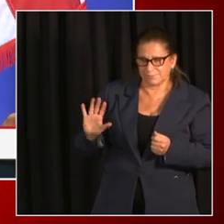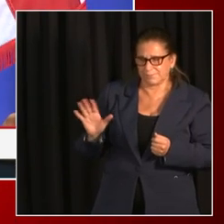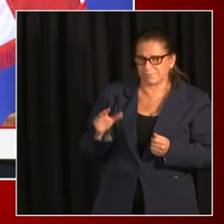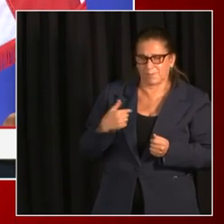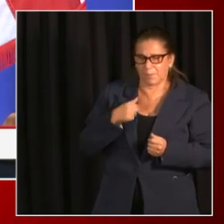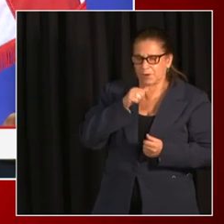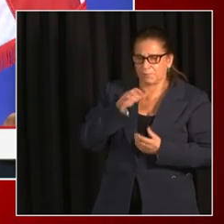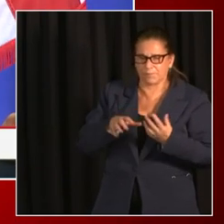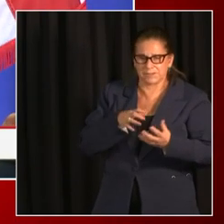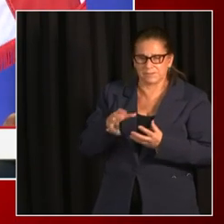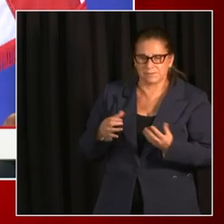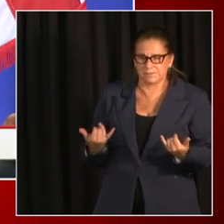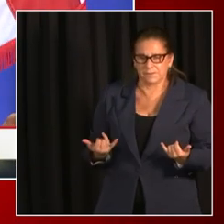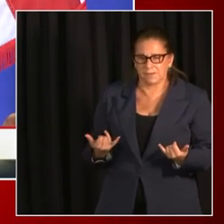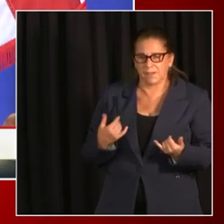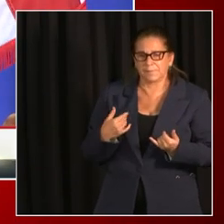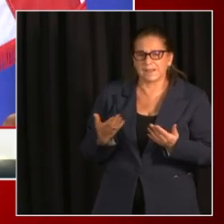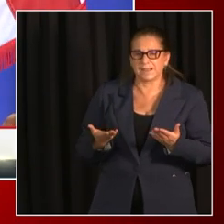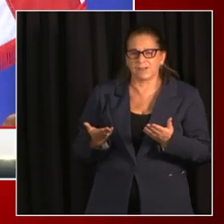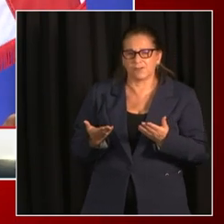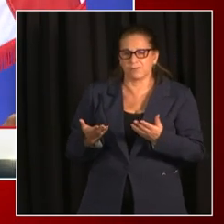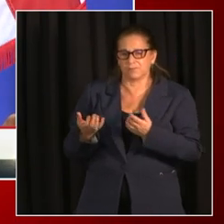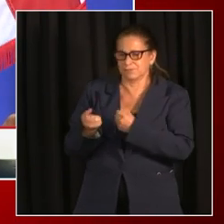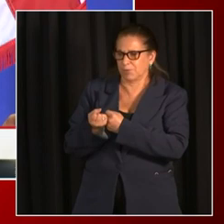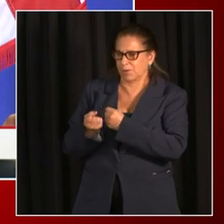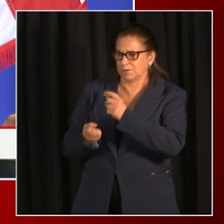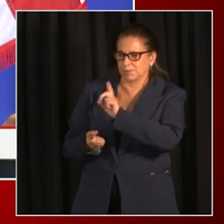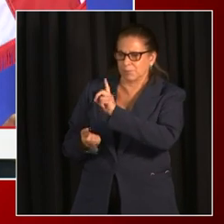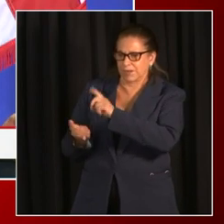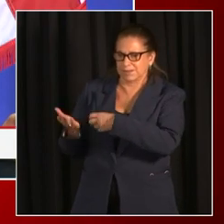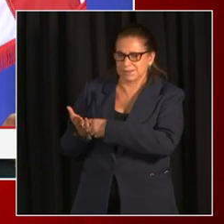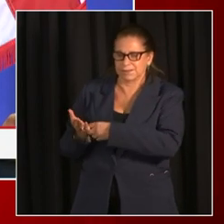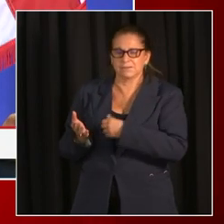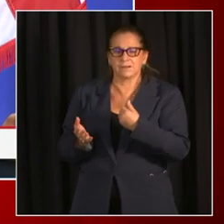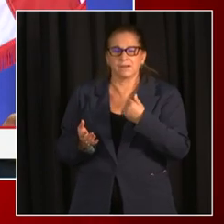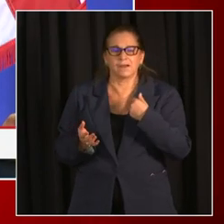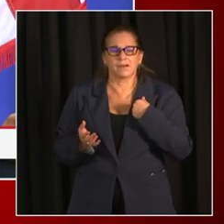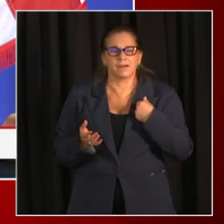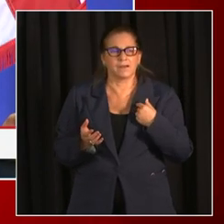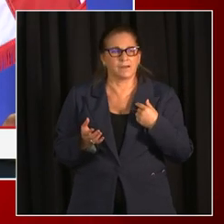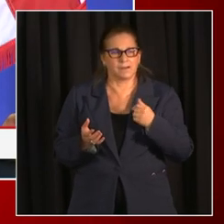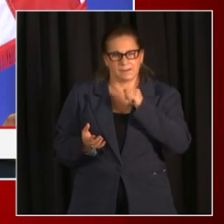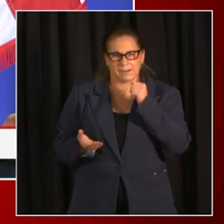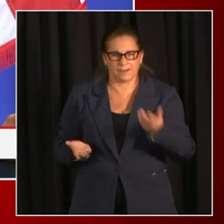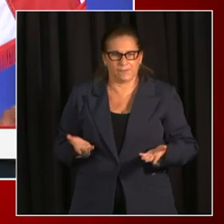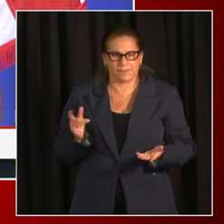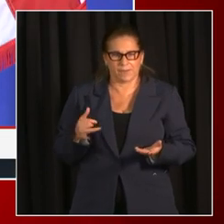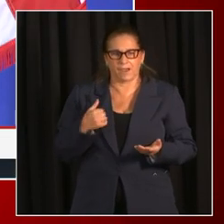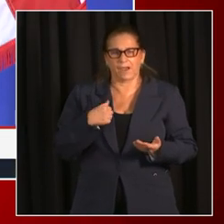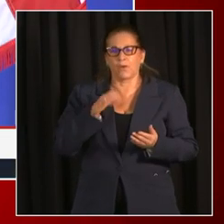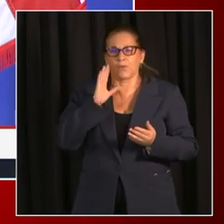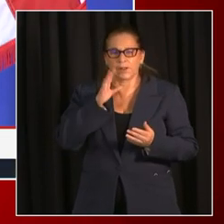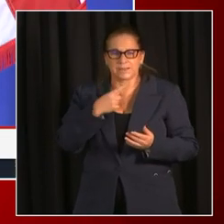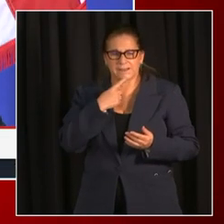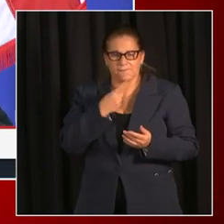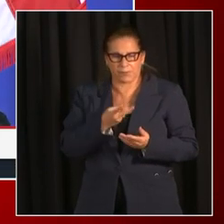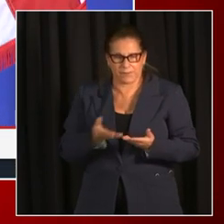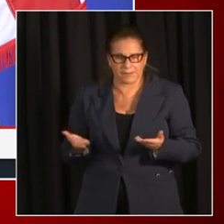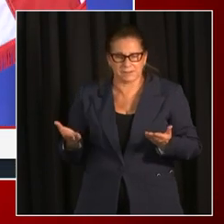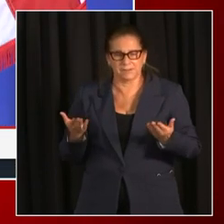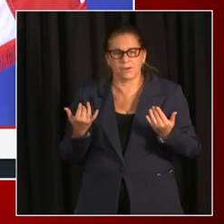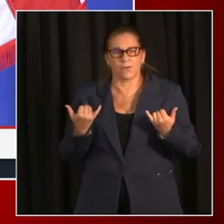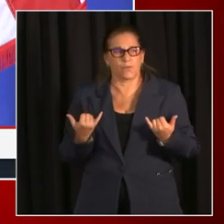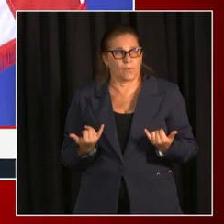appearing to support the Democratic ticket. But more than that, I'm going to say a few things